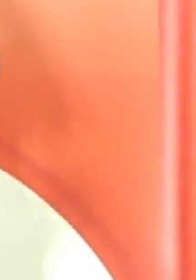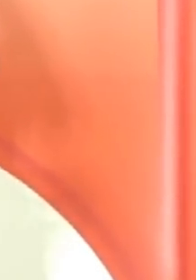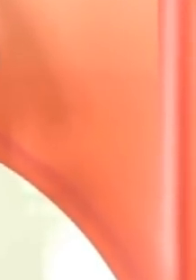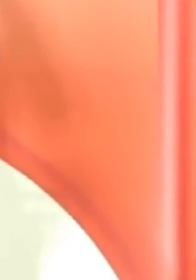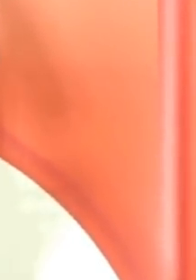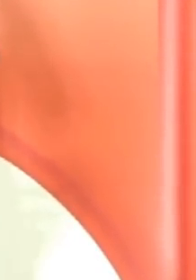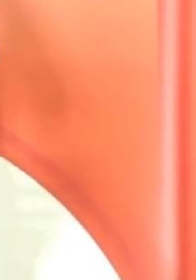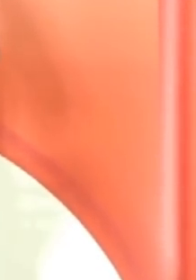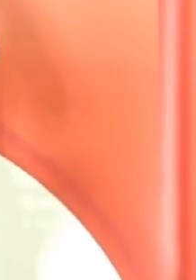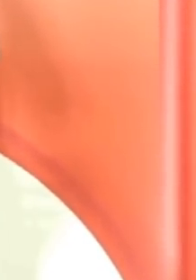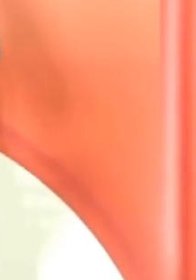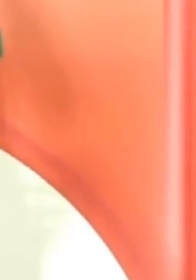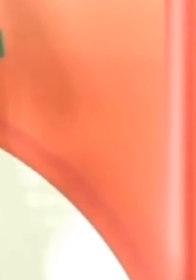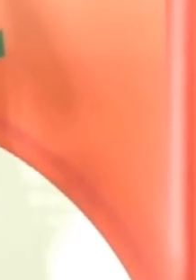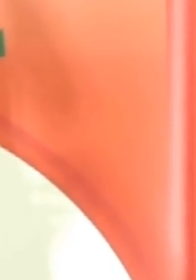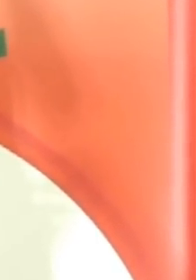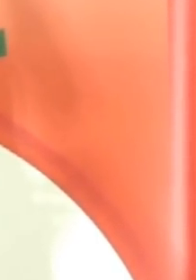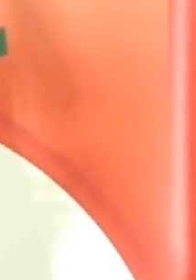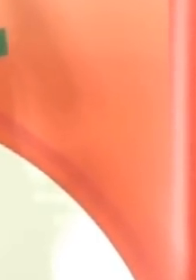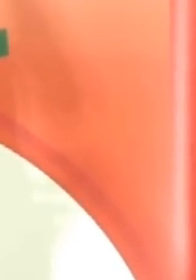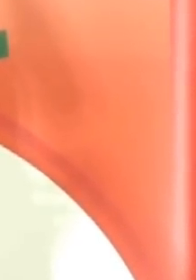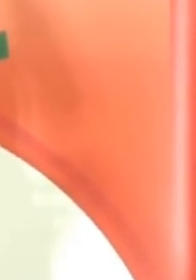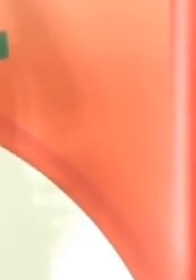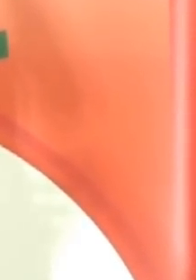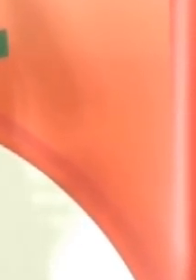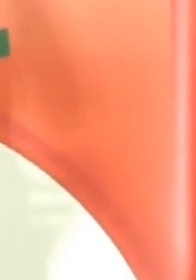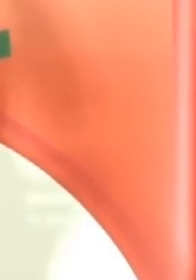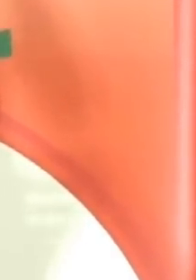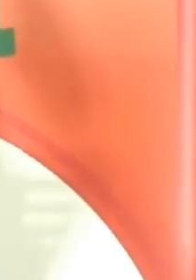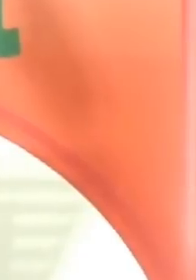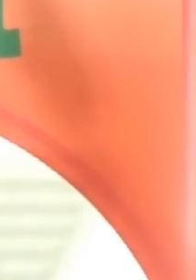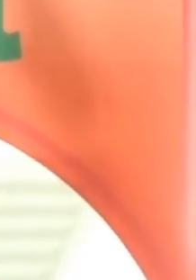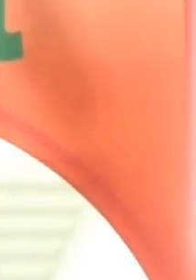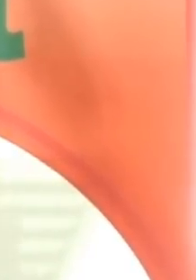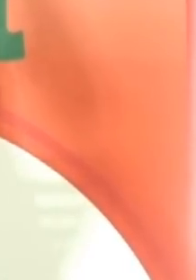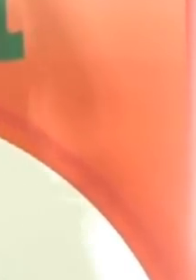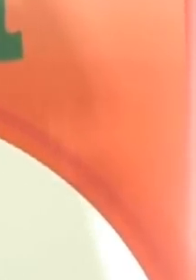Mayubuye uMzantsi Afrika wethu emaseleni, mawubuye!